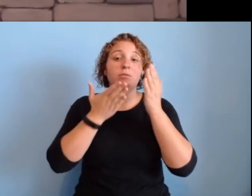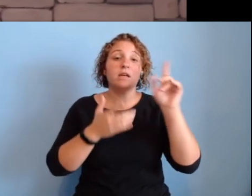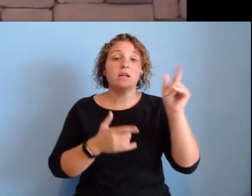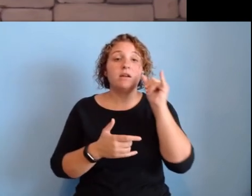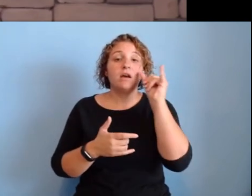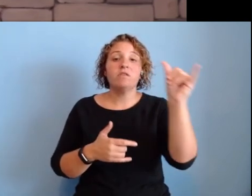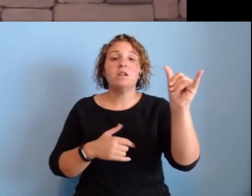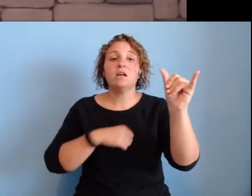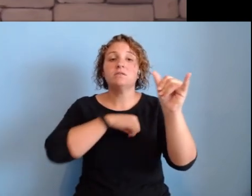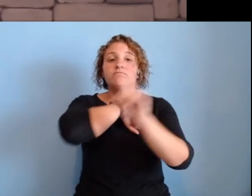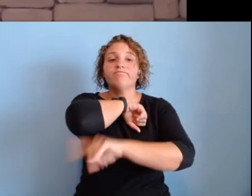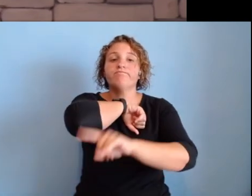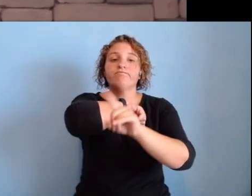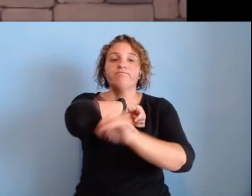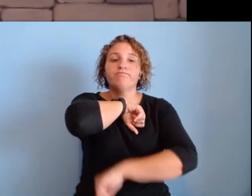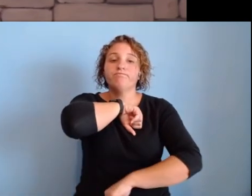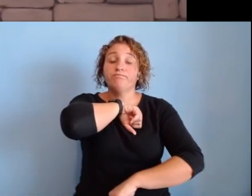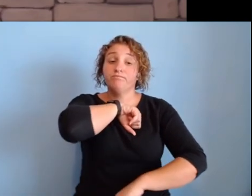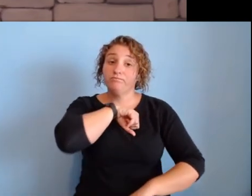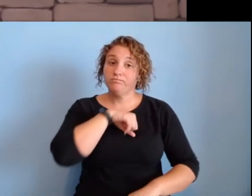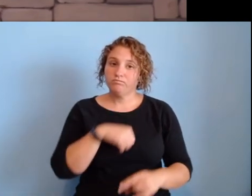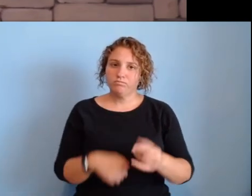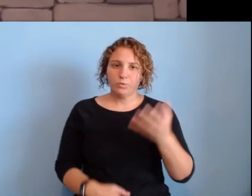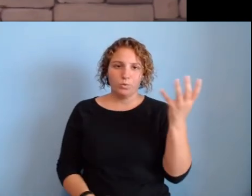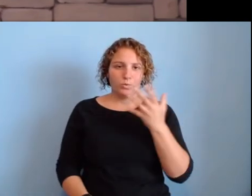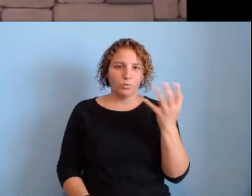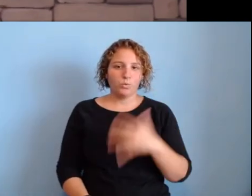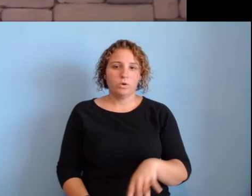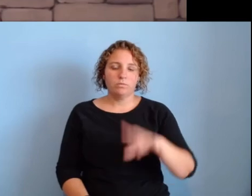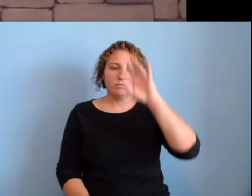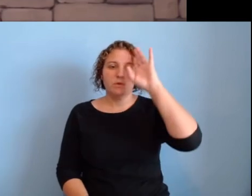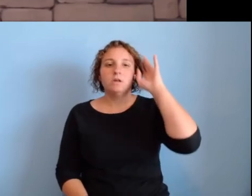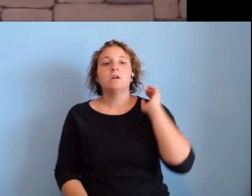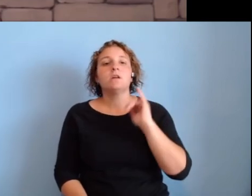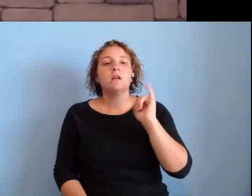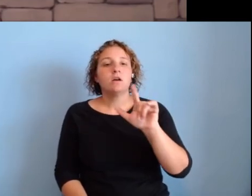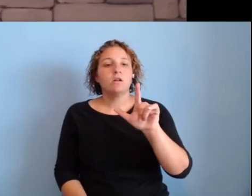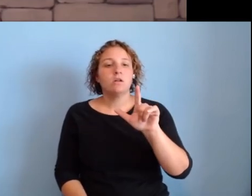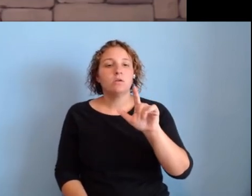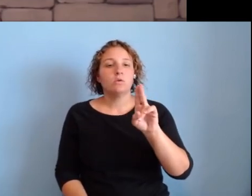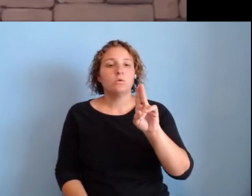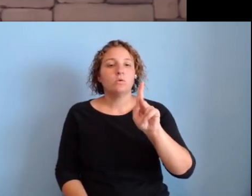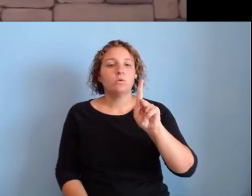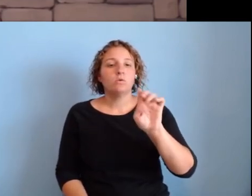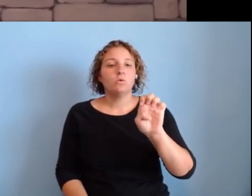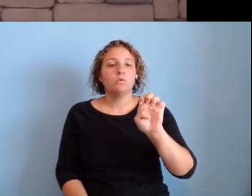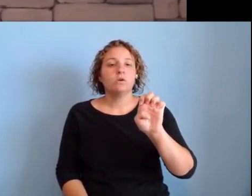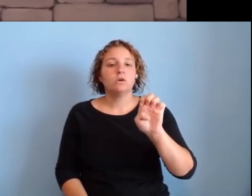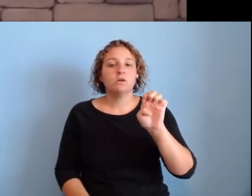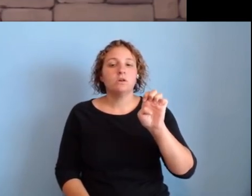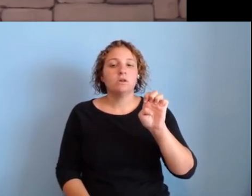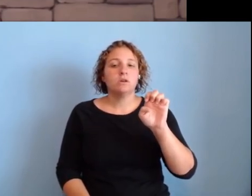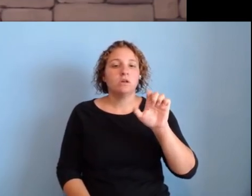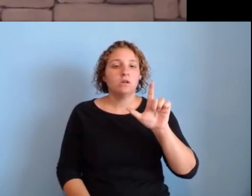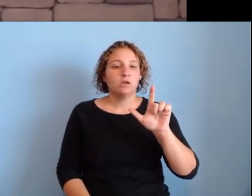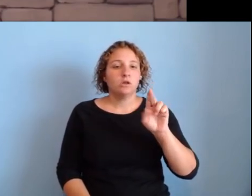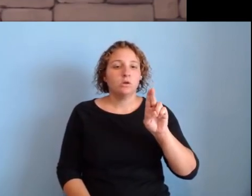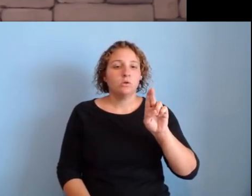contempt. Whoa. Go further. Luke chapter 10. Luke chapter 10.